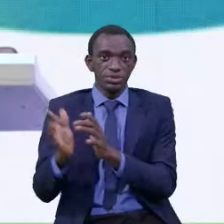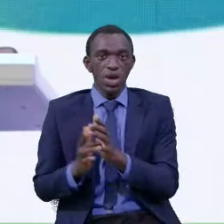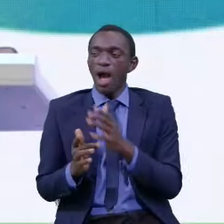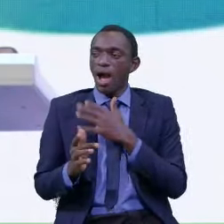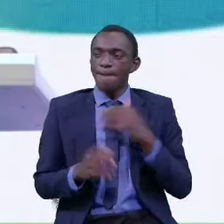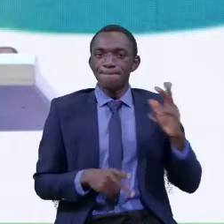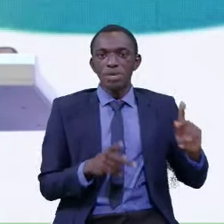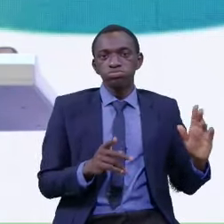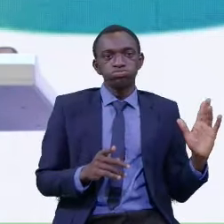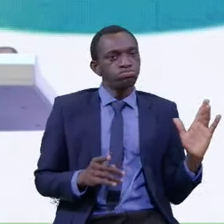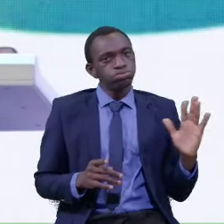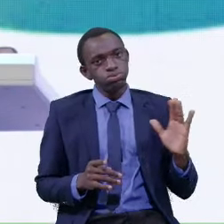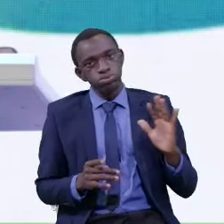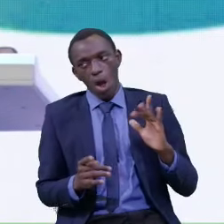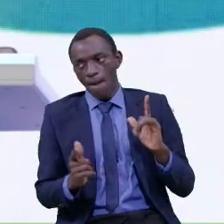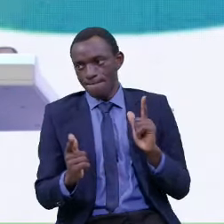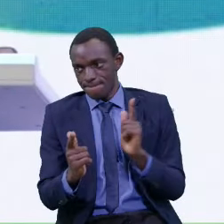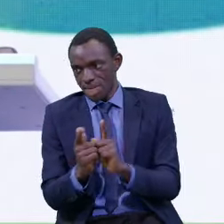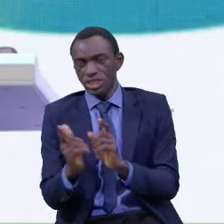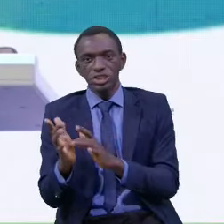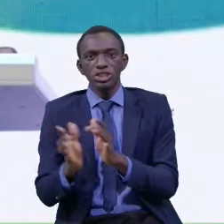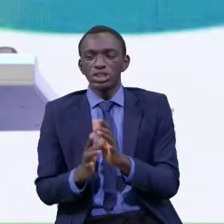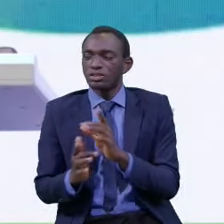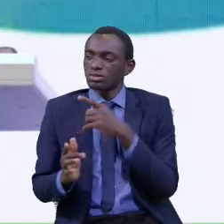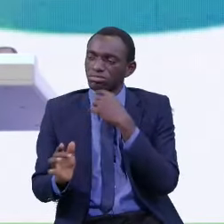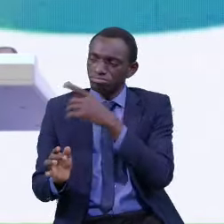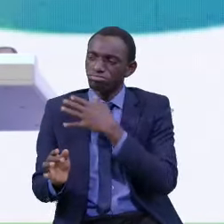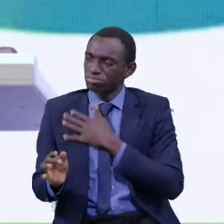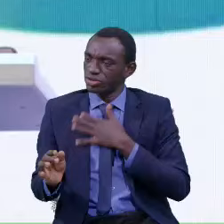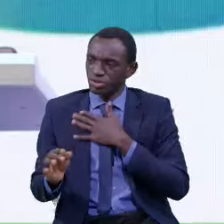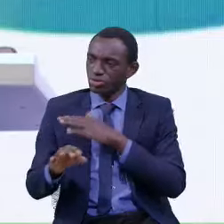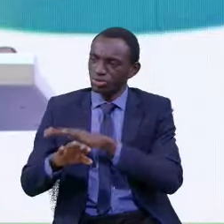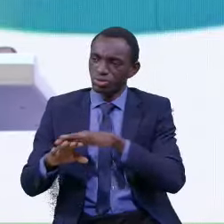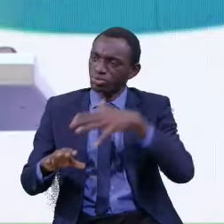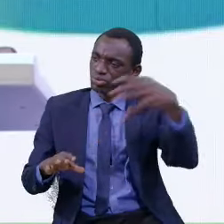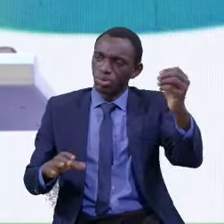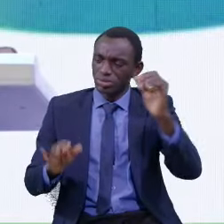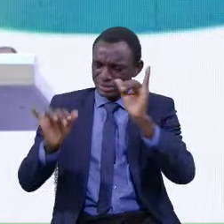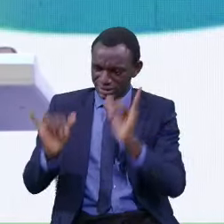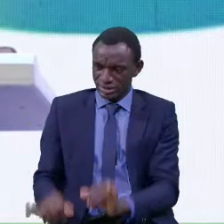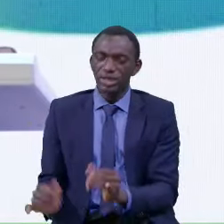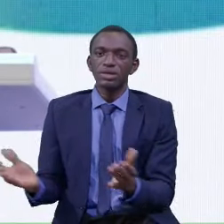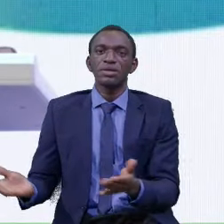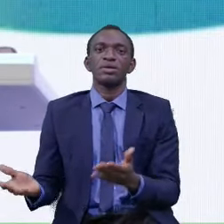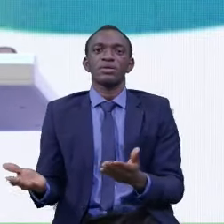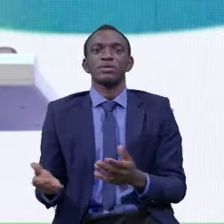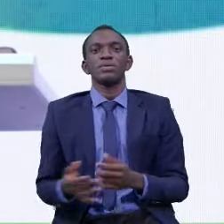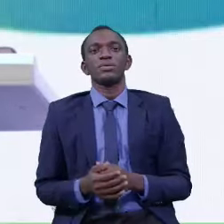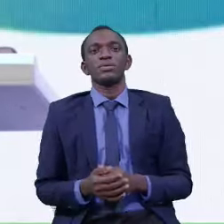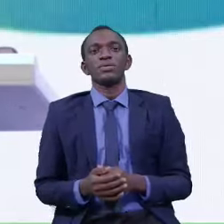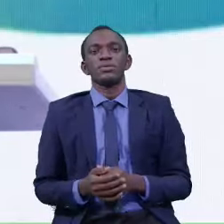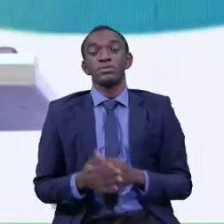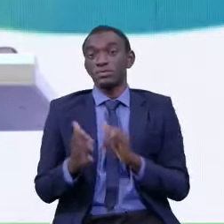stayed him, that he should not depart from them. That's